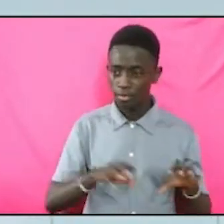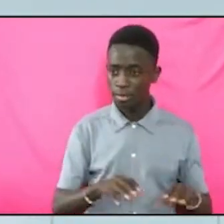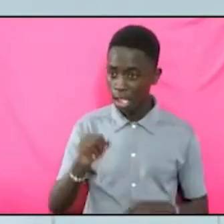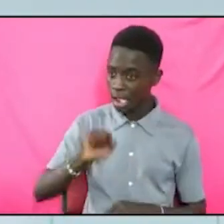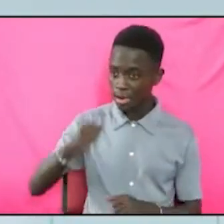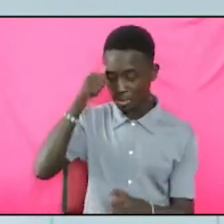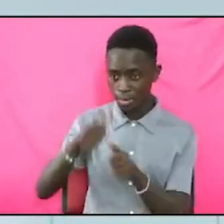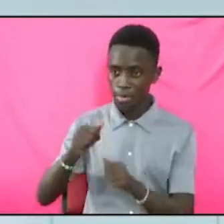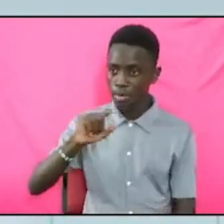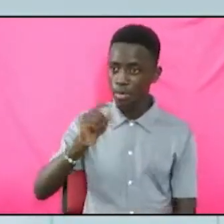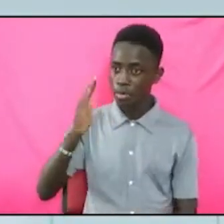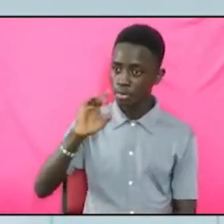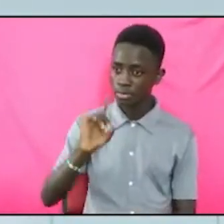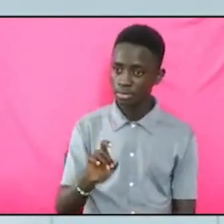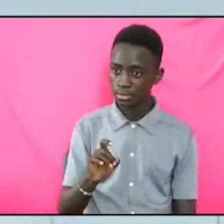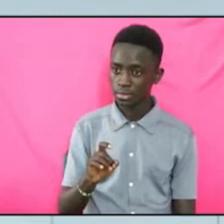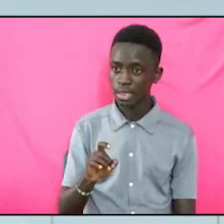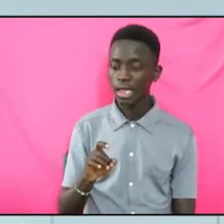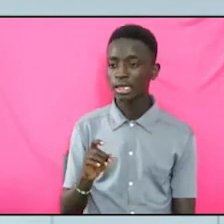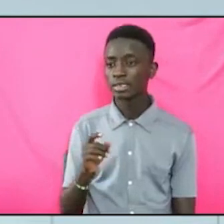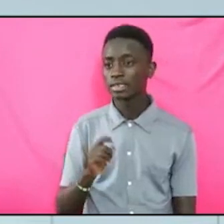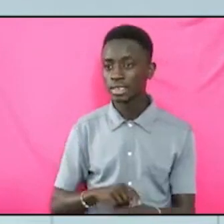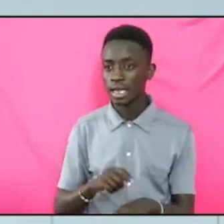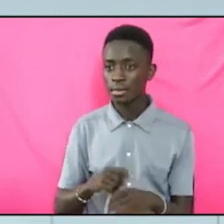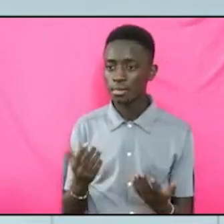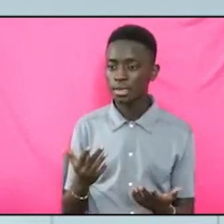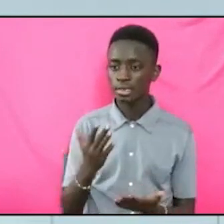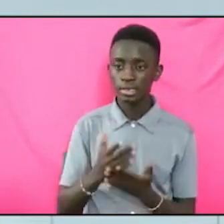him when we feel he has let us down?